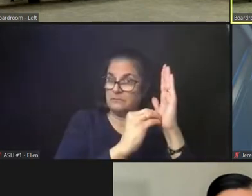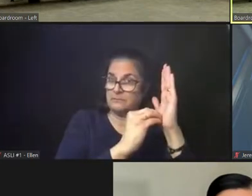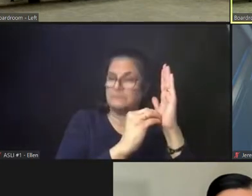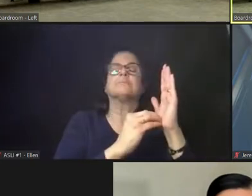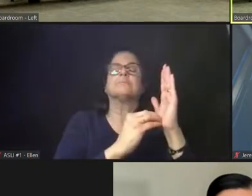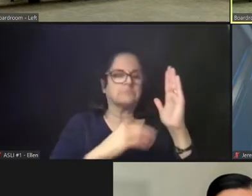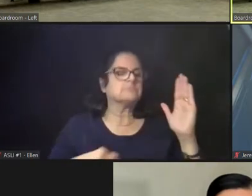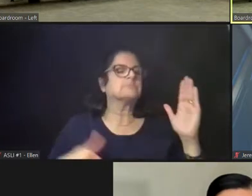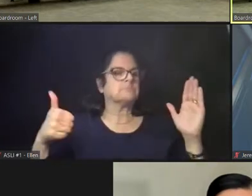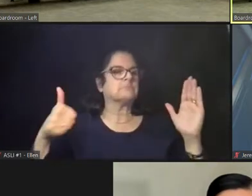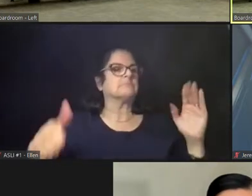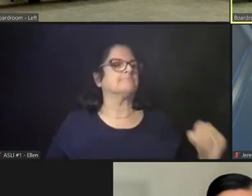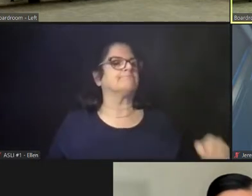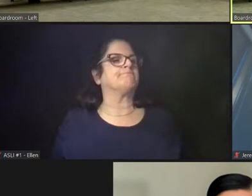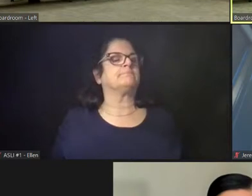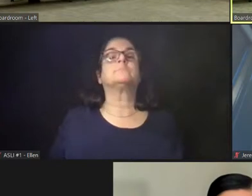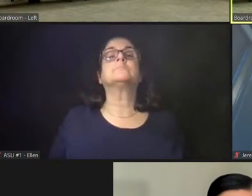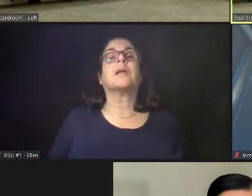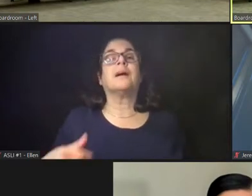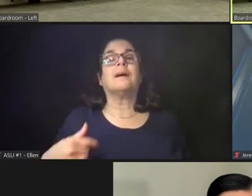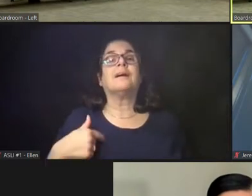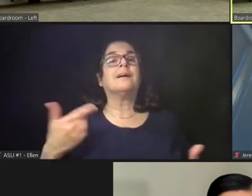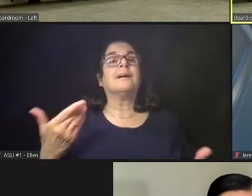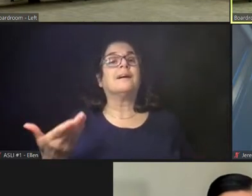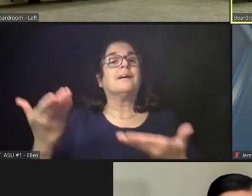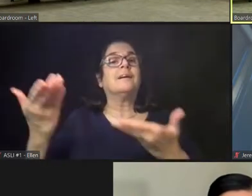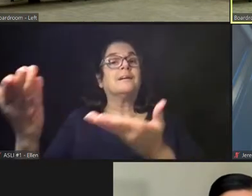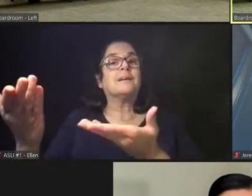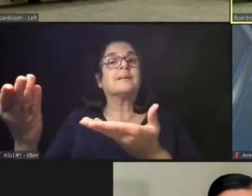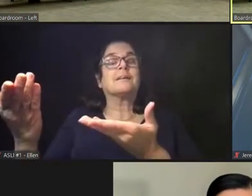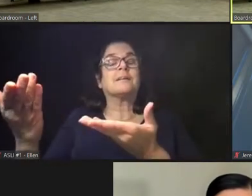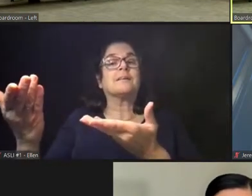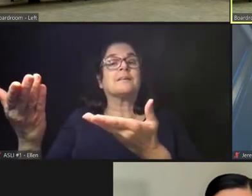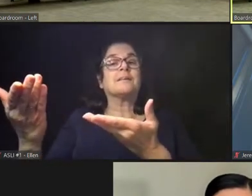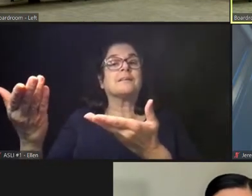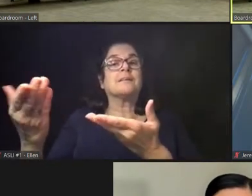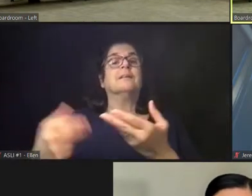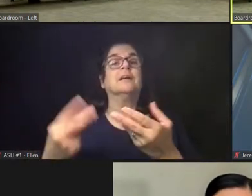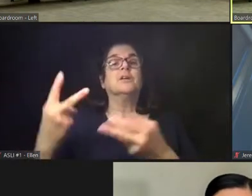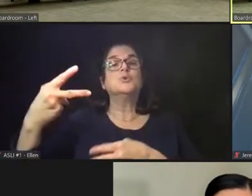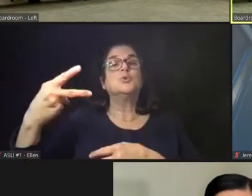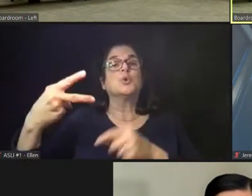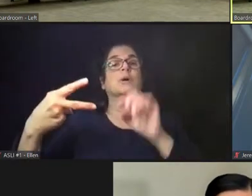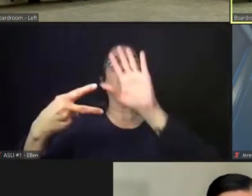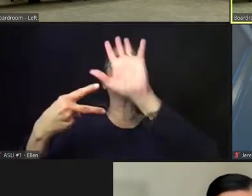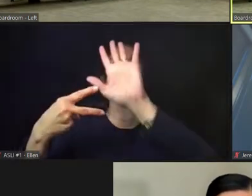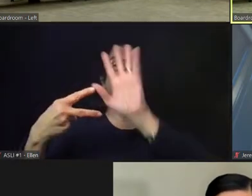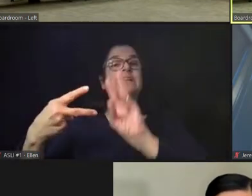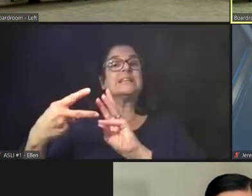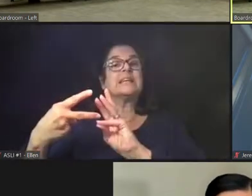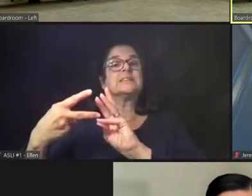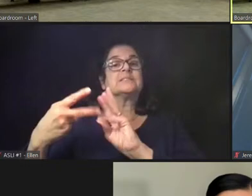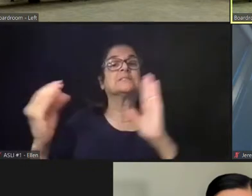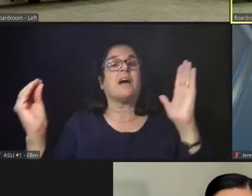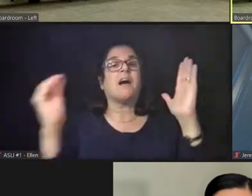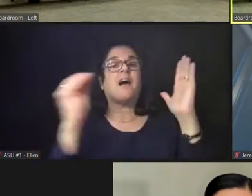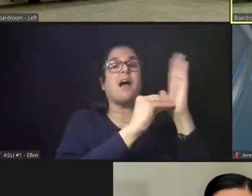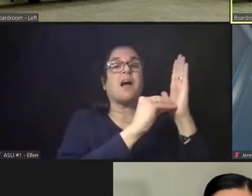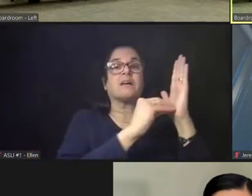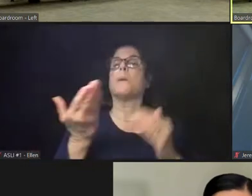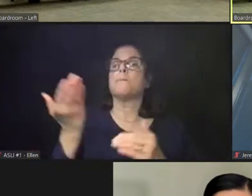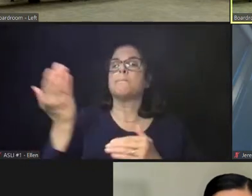5 and 6. Okay. May I now have leave to place these two items on the omnibus for board approval? So